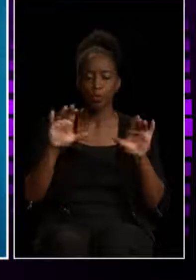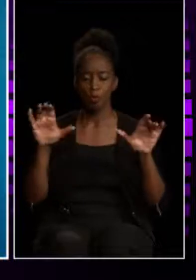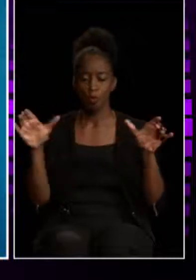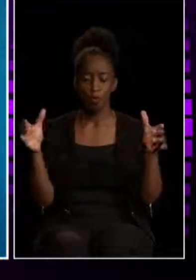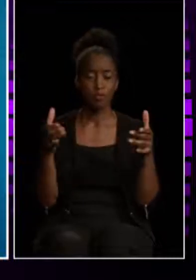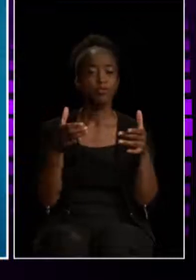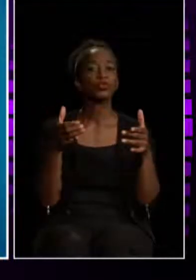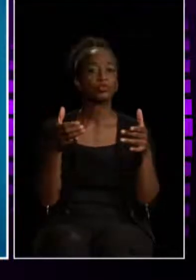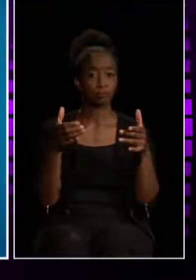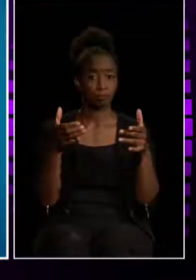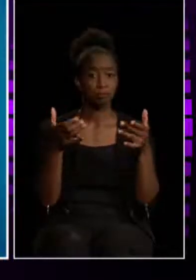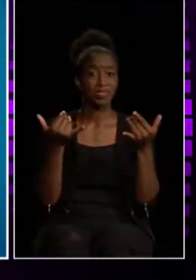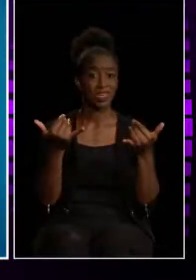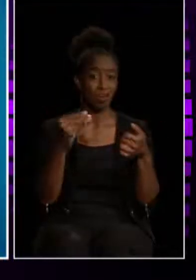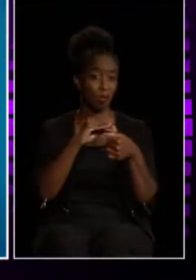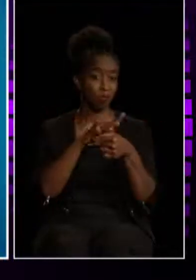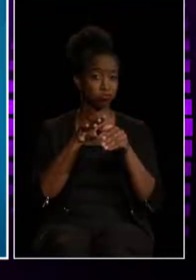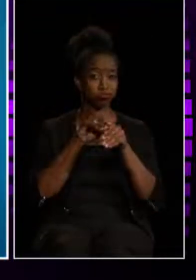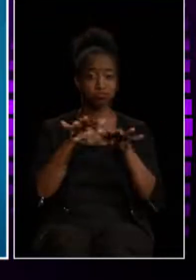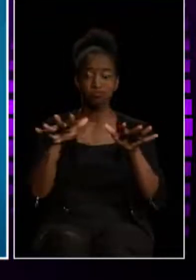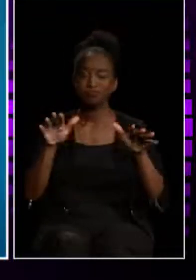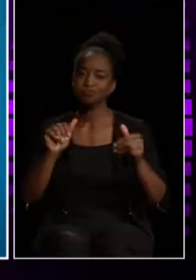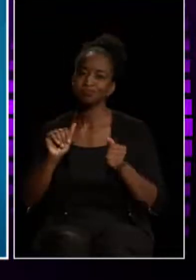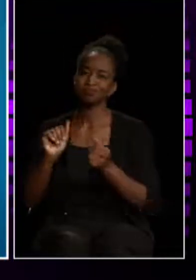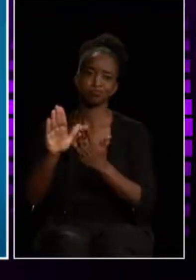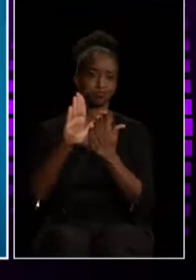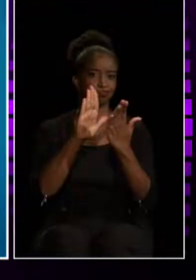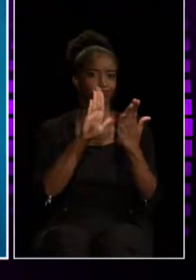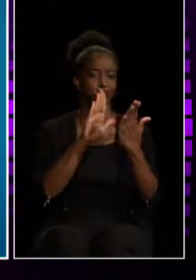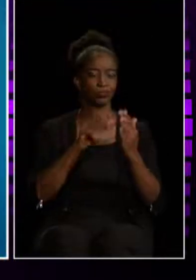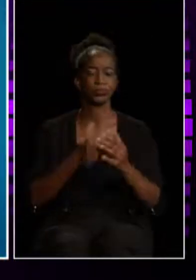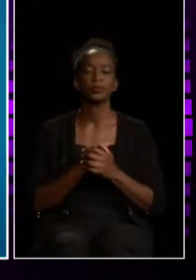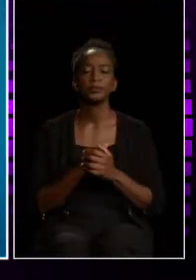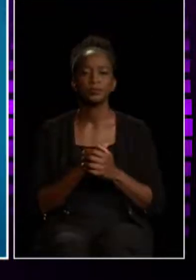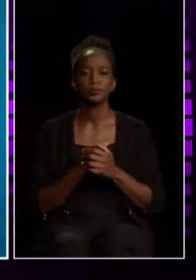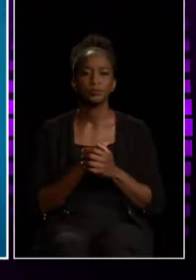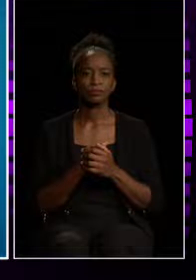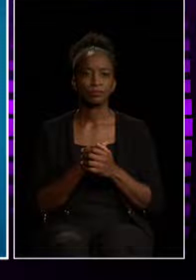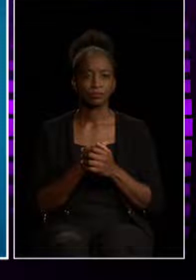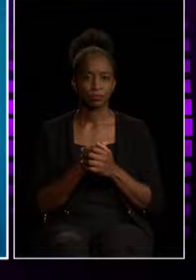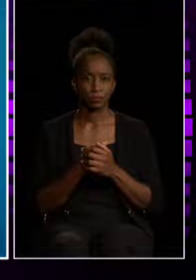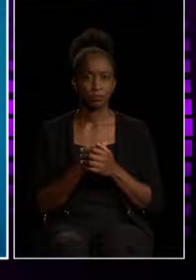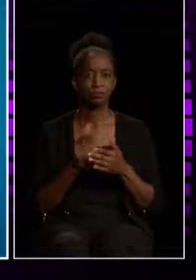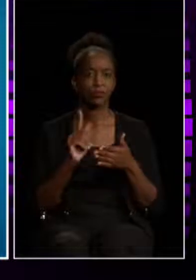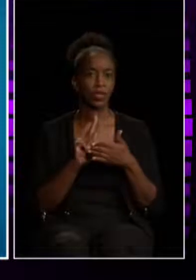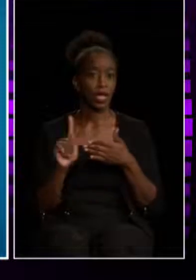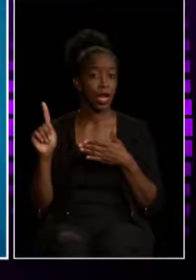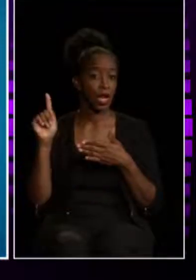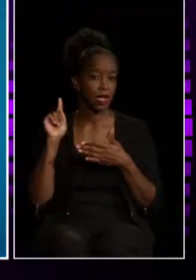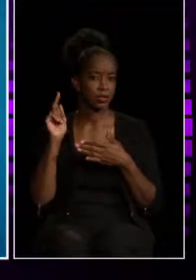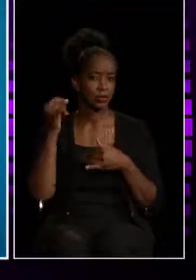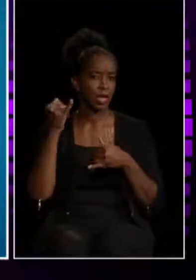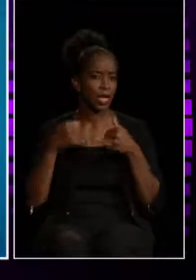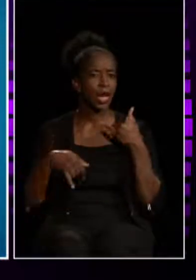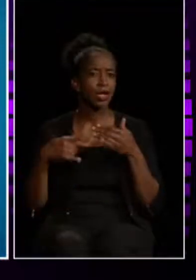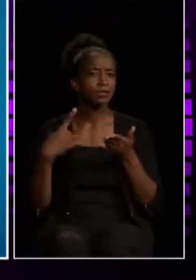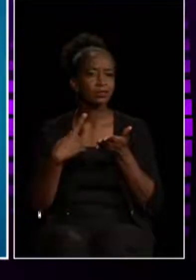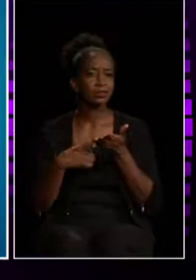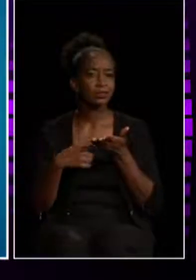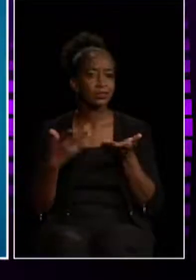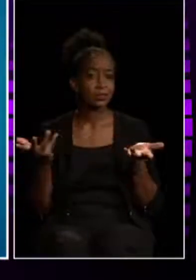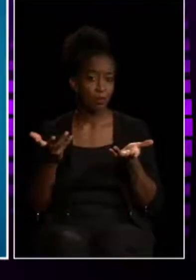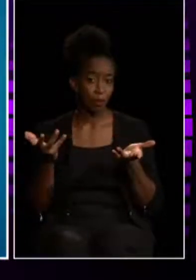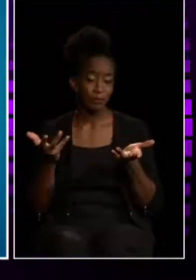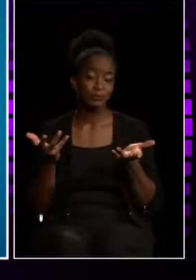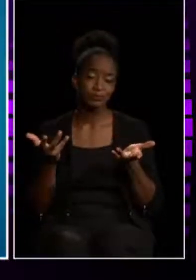against the current situation with COVID-19. The last thing we discussed at the tail end of last week's show, funny enough, was mental